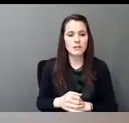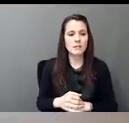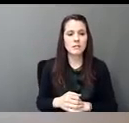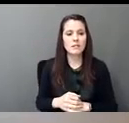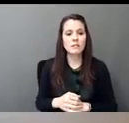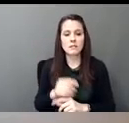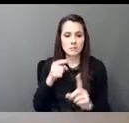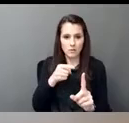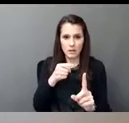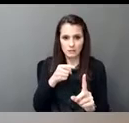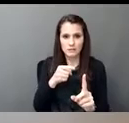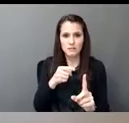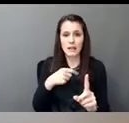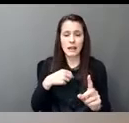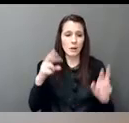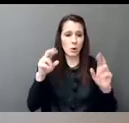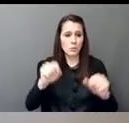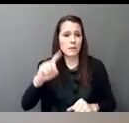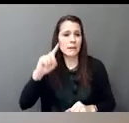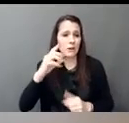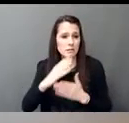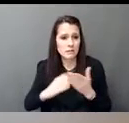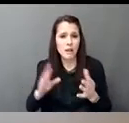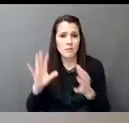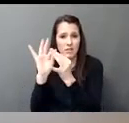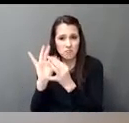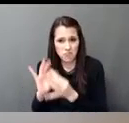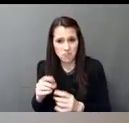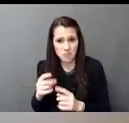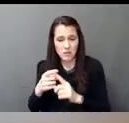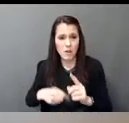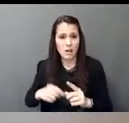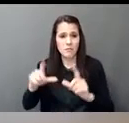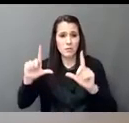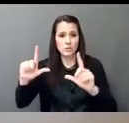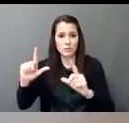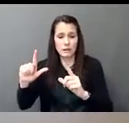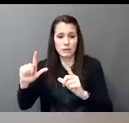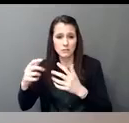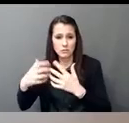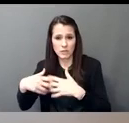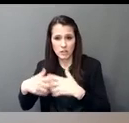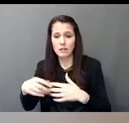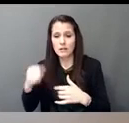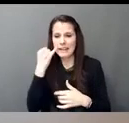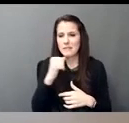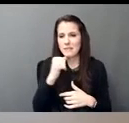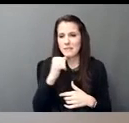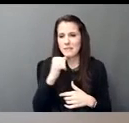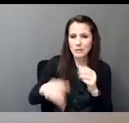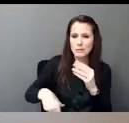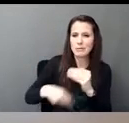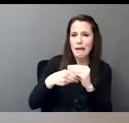point is that I hope you could hear some of the screen reader doing its thing. If not, I will try and edit in the video at this point in